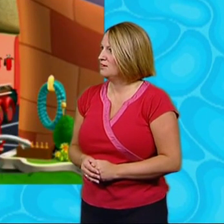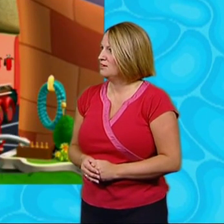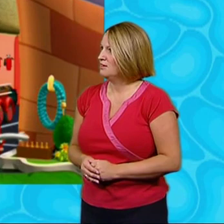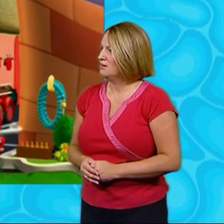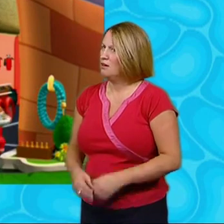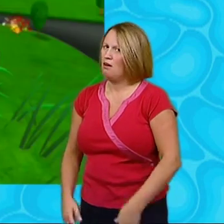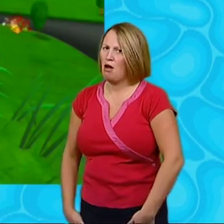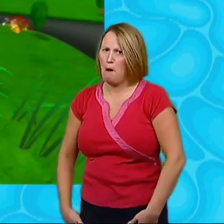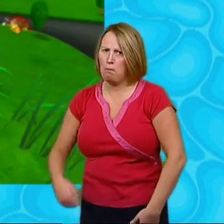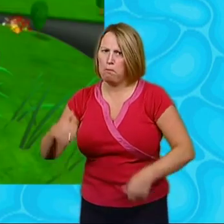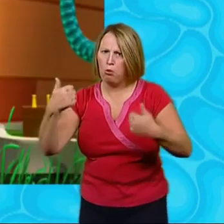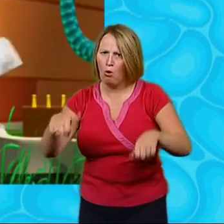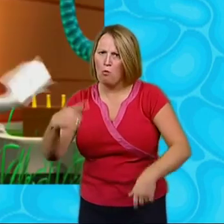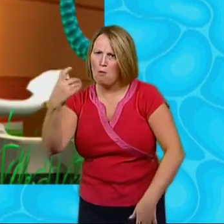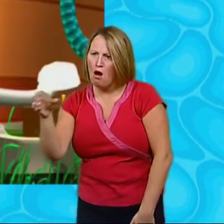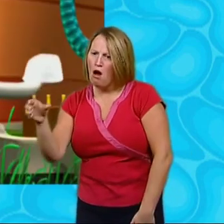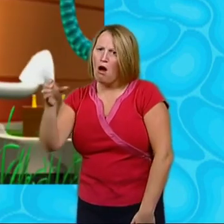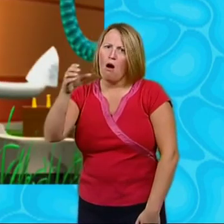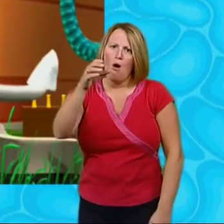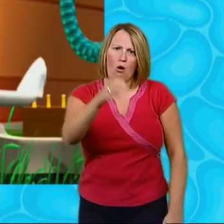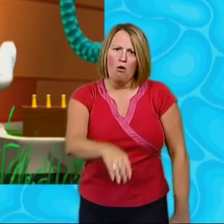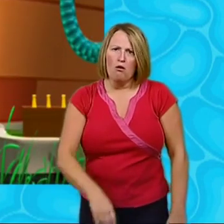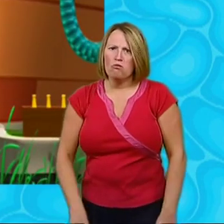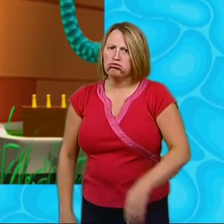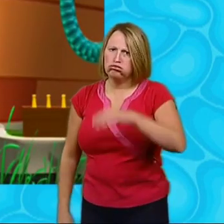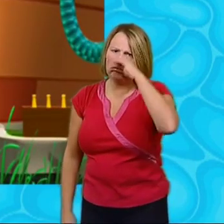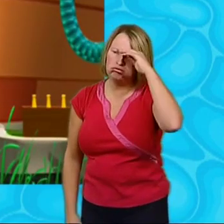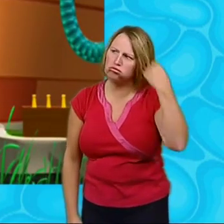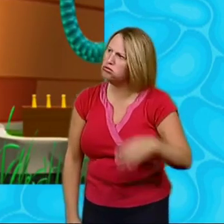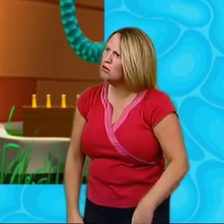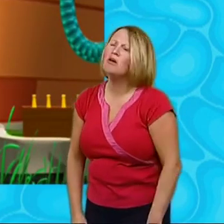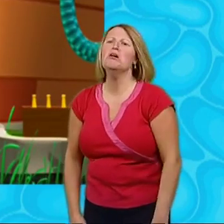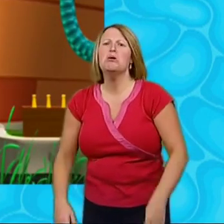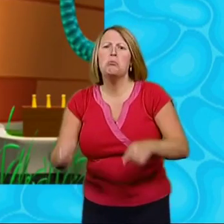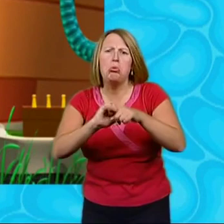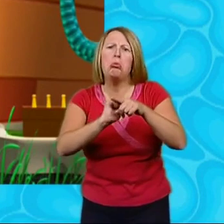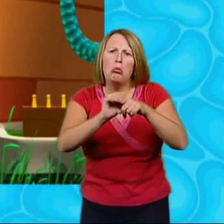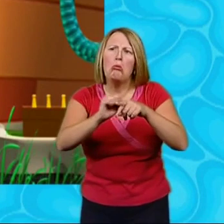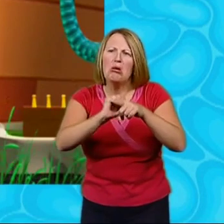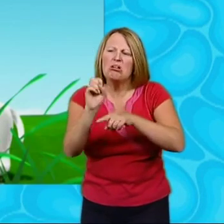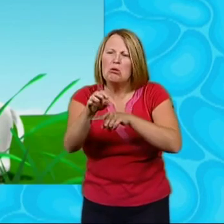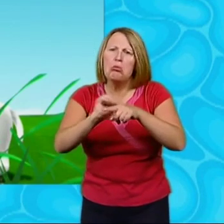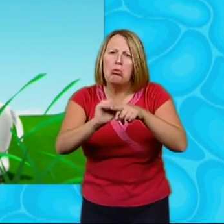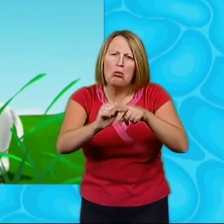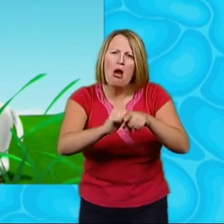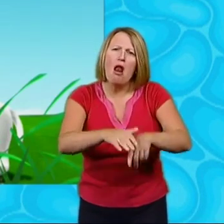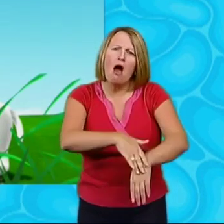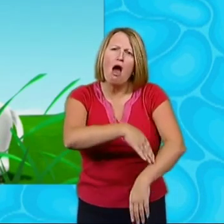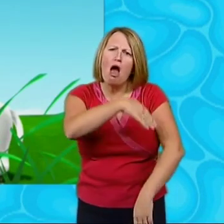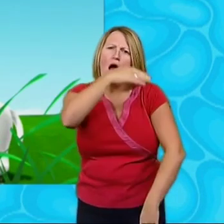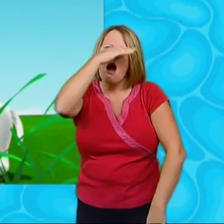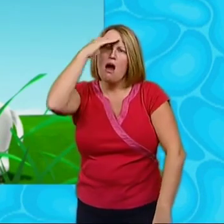That's the last one, Scout. Phew! Polishing nozzles on such a hot day is very hard work.